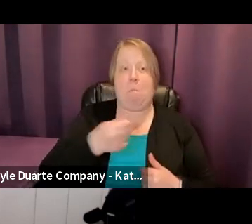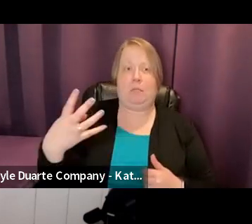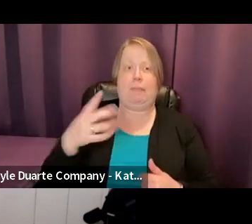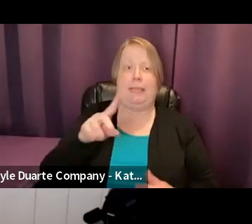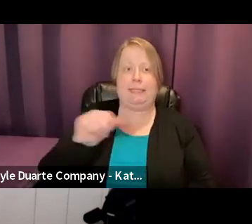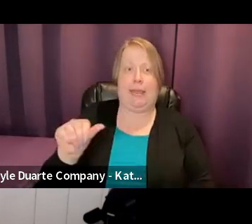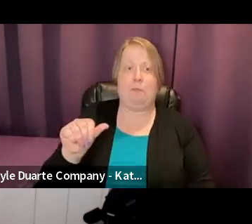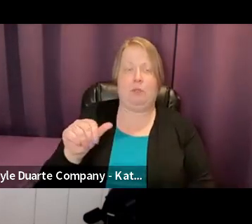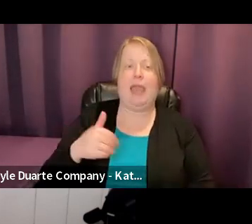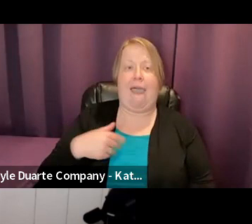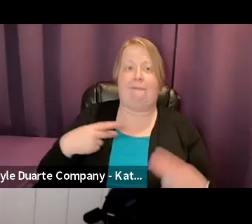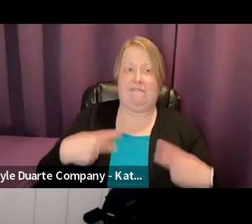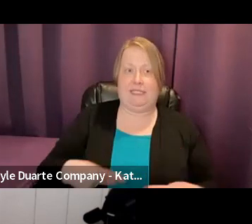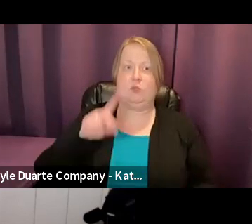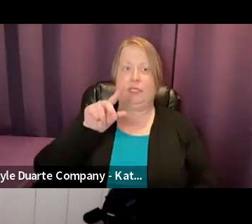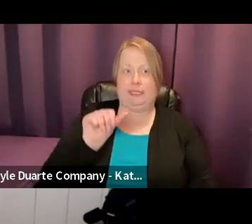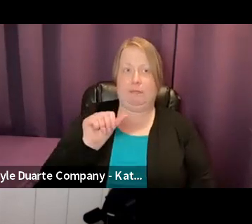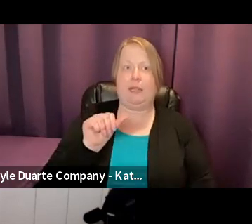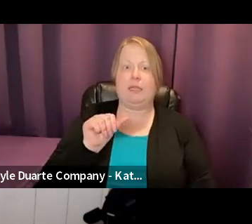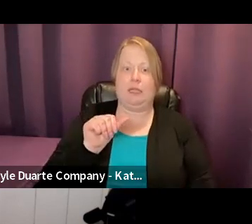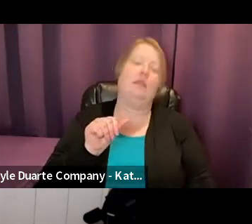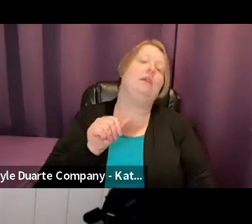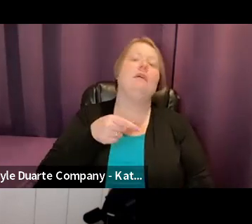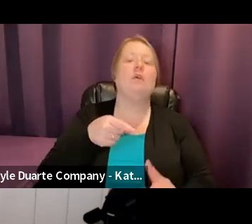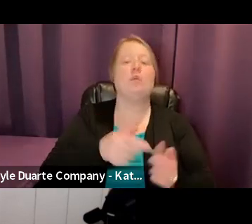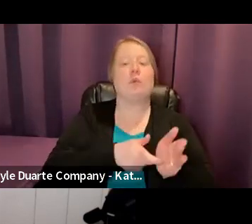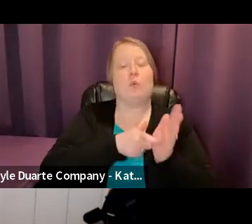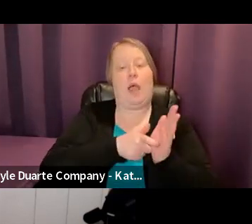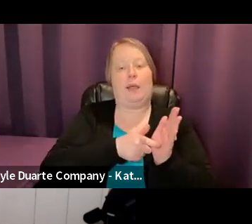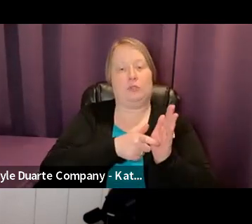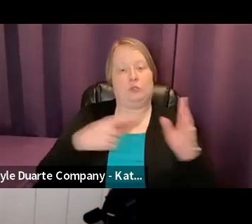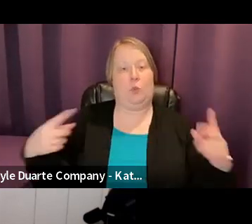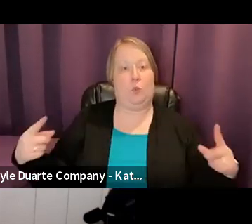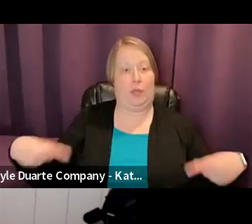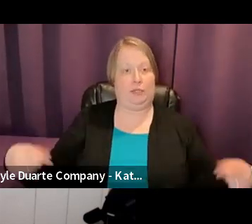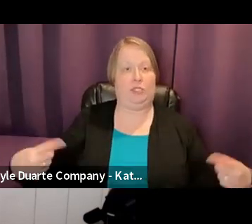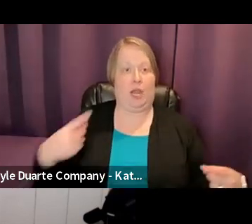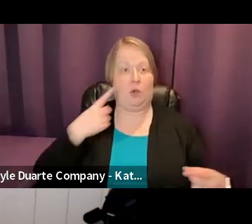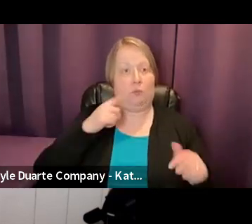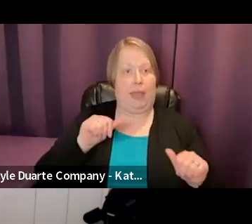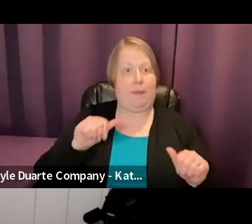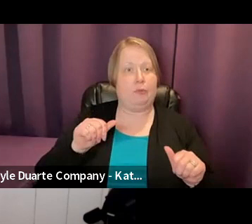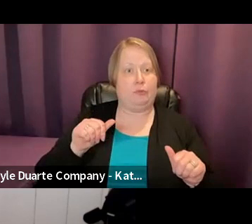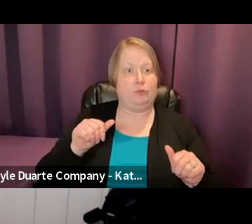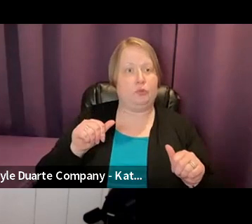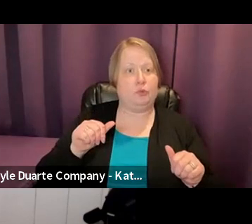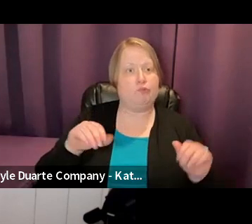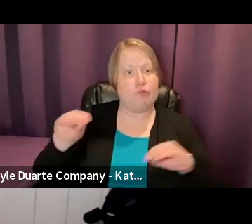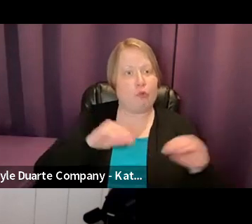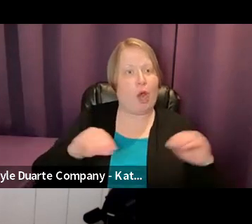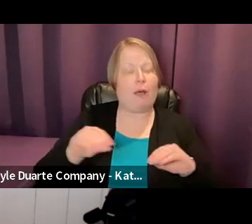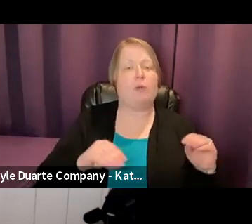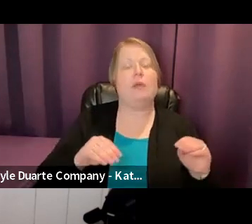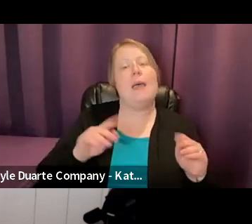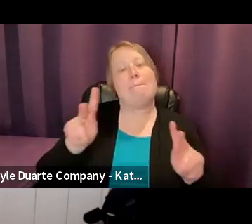I have a physical disability that requires a wheelchair to get around. People always assume it's